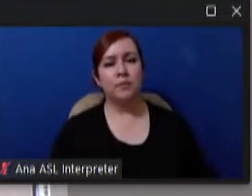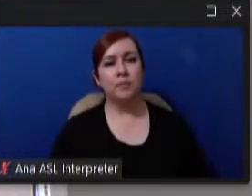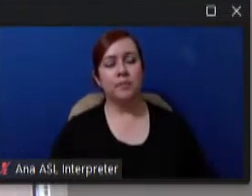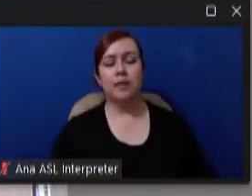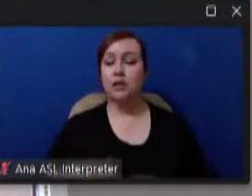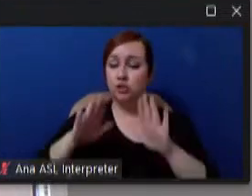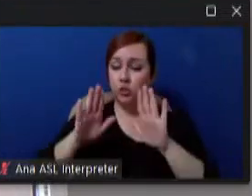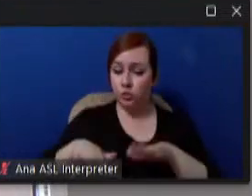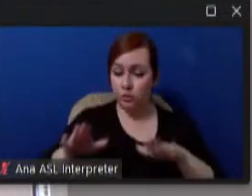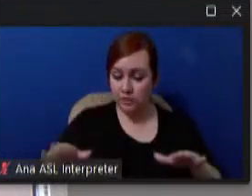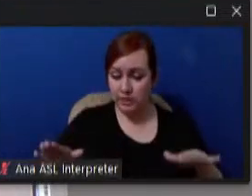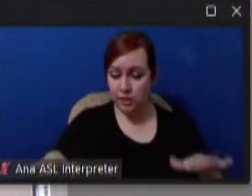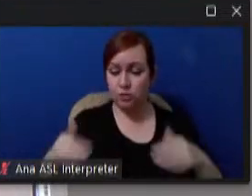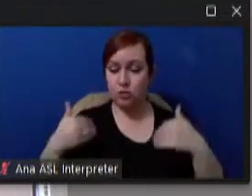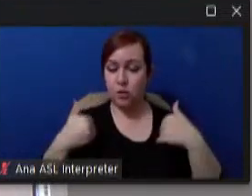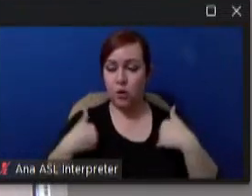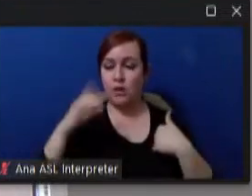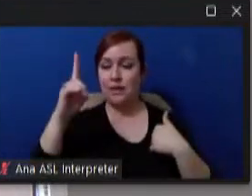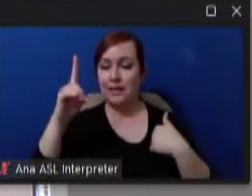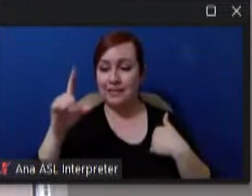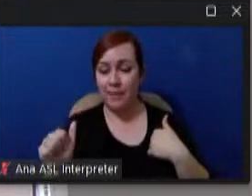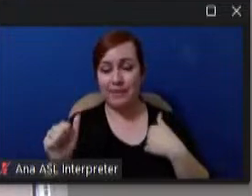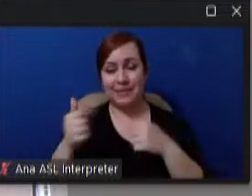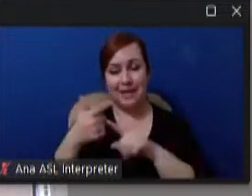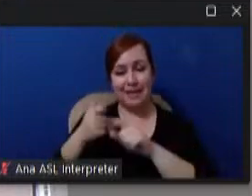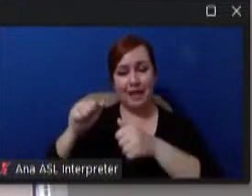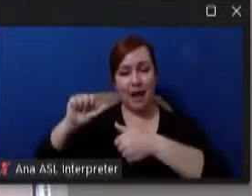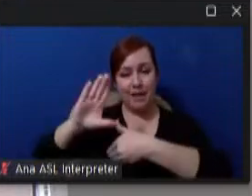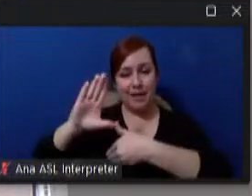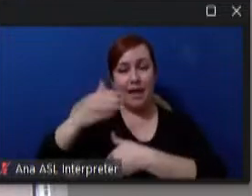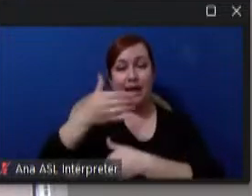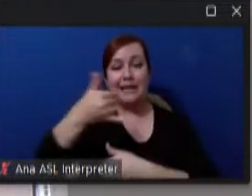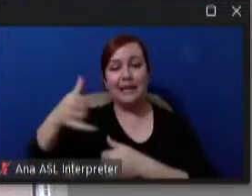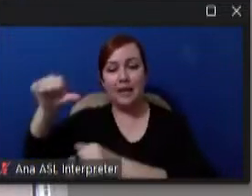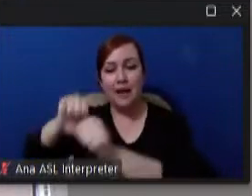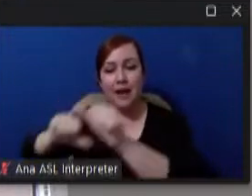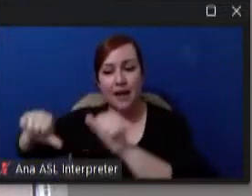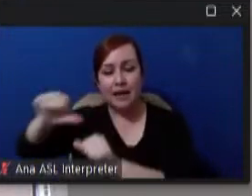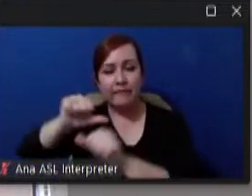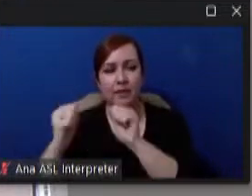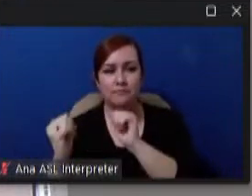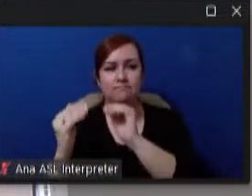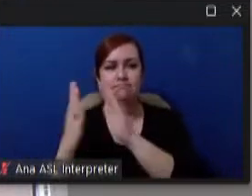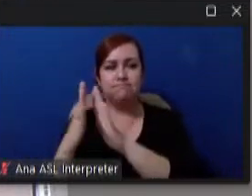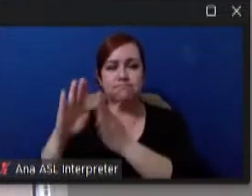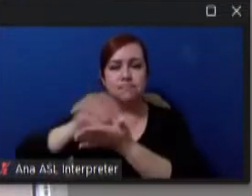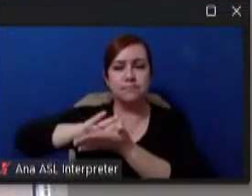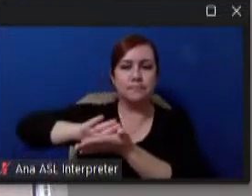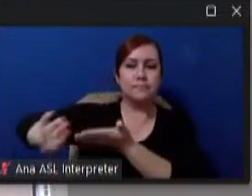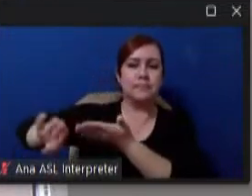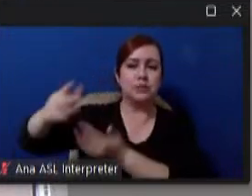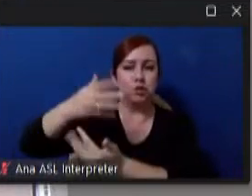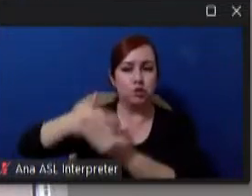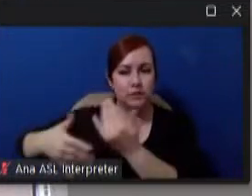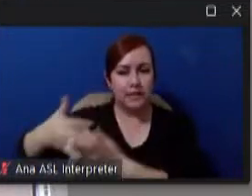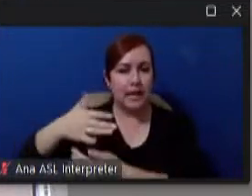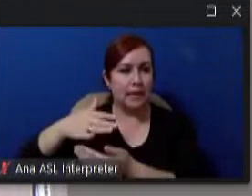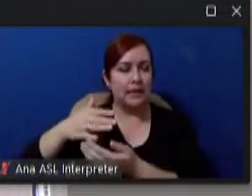and environmental challenges. Women and girls with disabilities in Latin America and the Caribbean